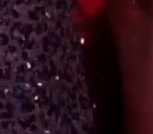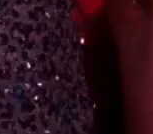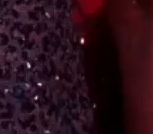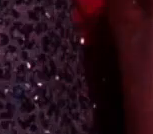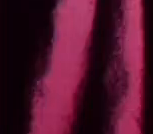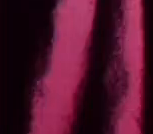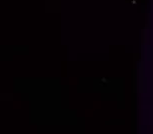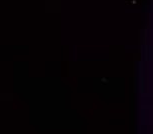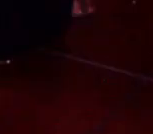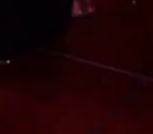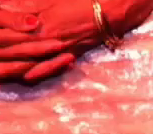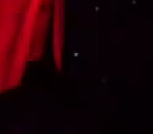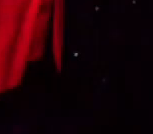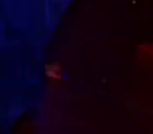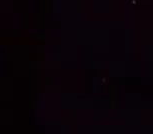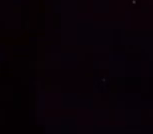on.